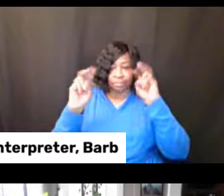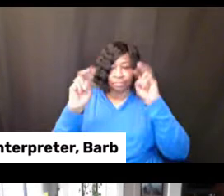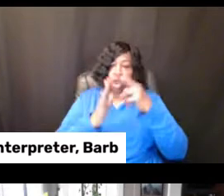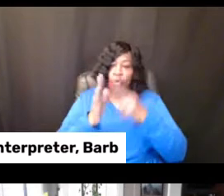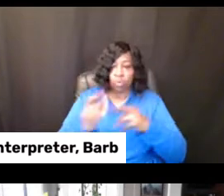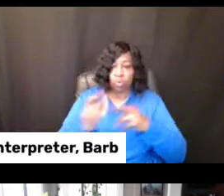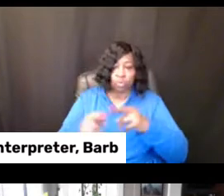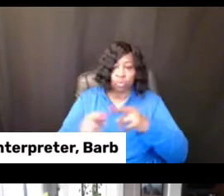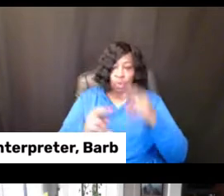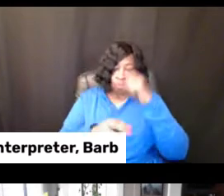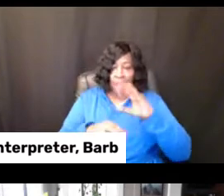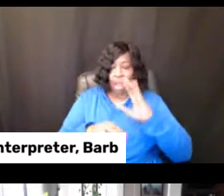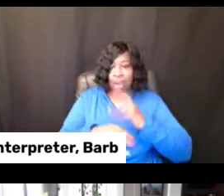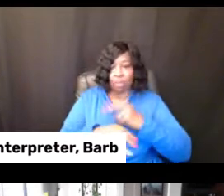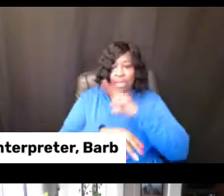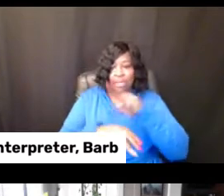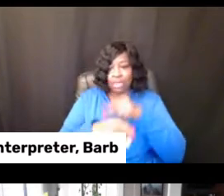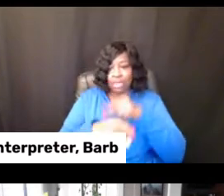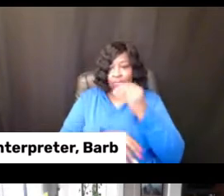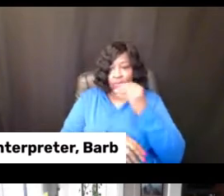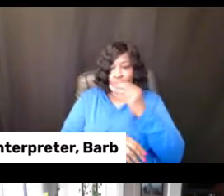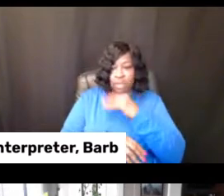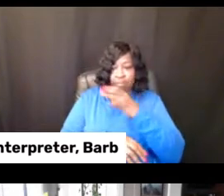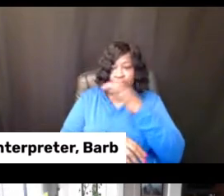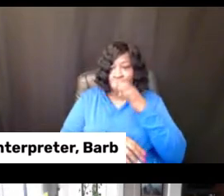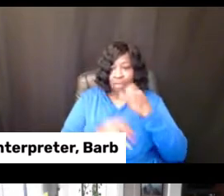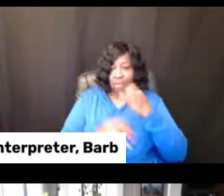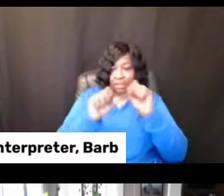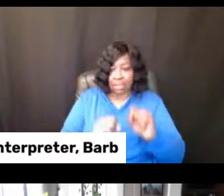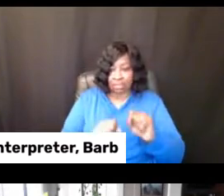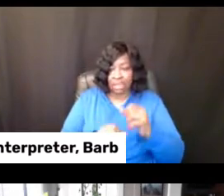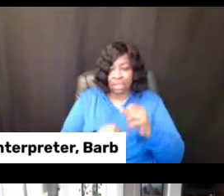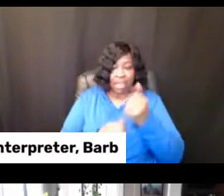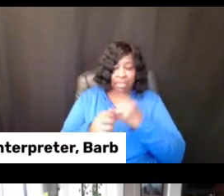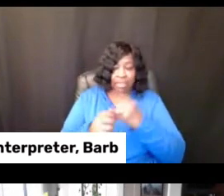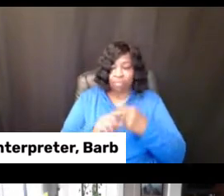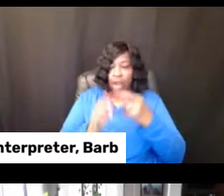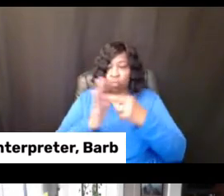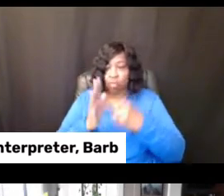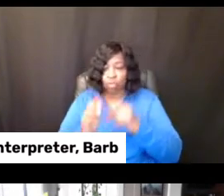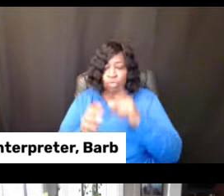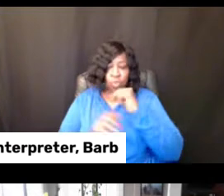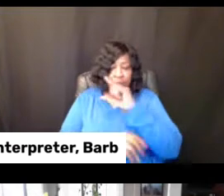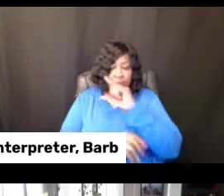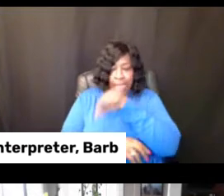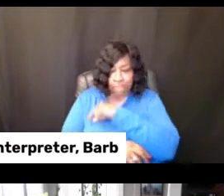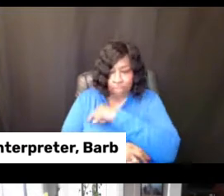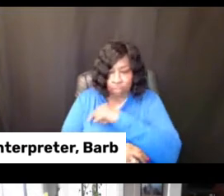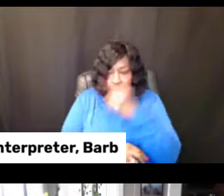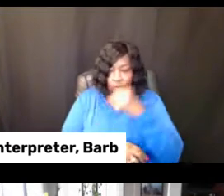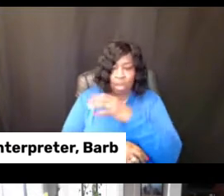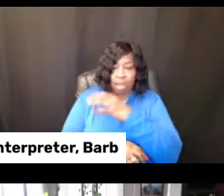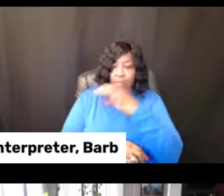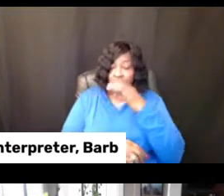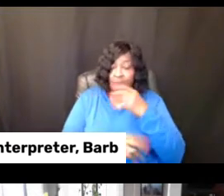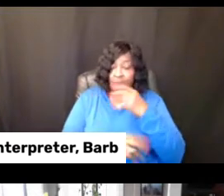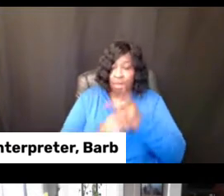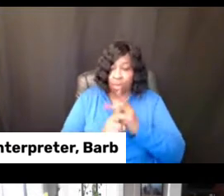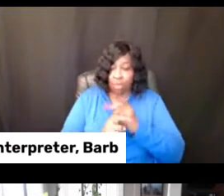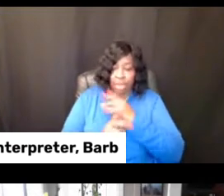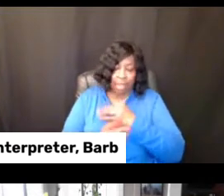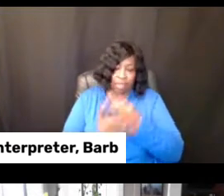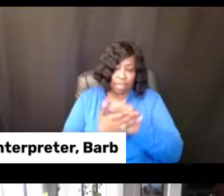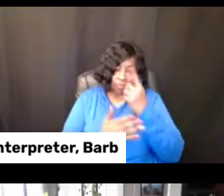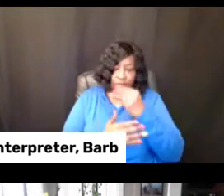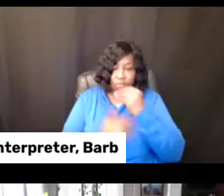contains policies, programs, and funding. Everything from rules around who is eligible for a farm loan to funding for food